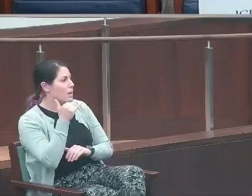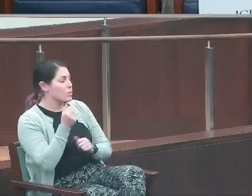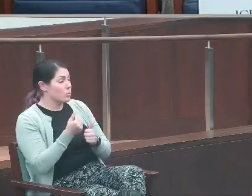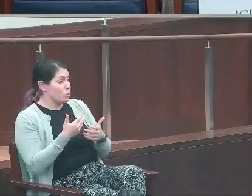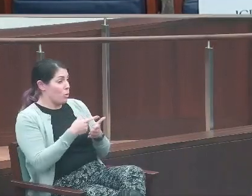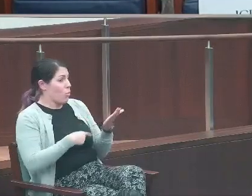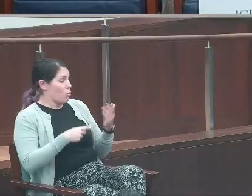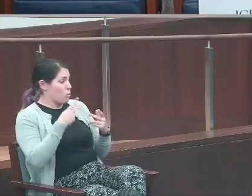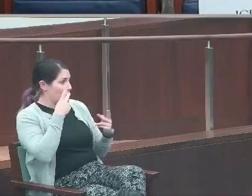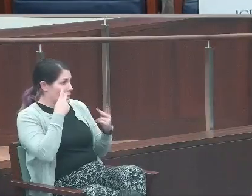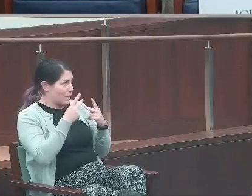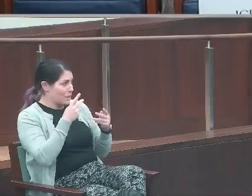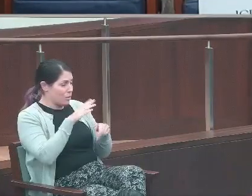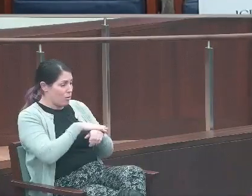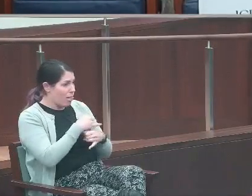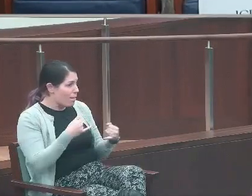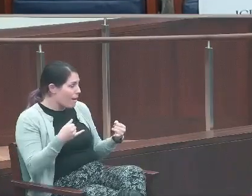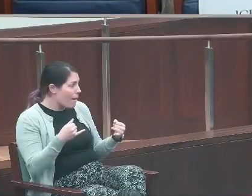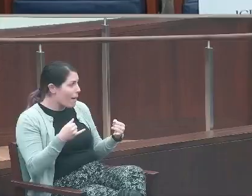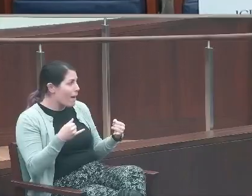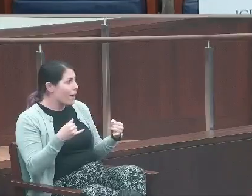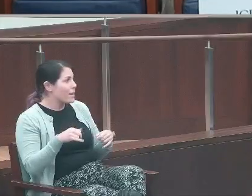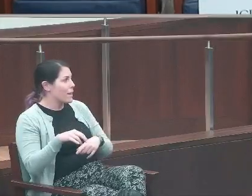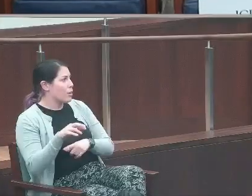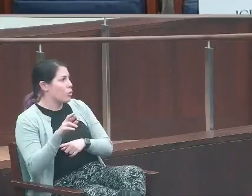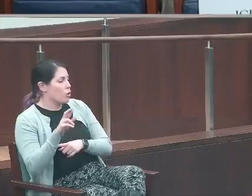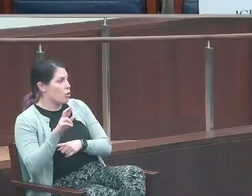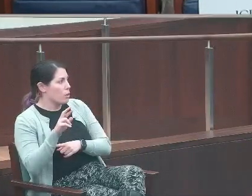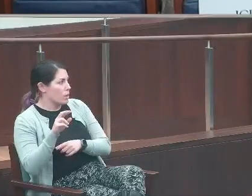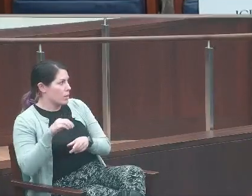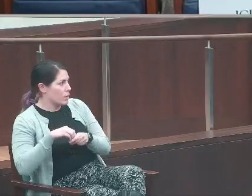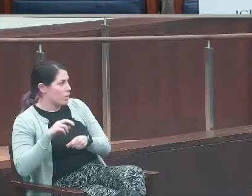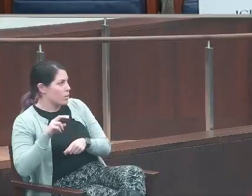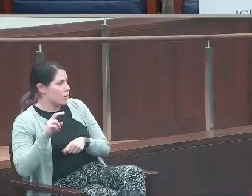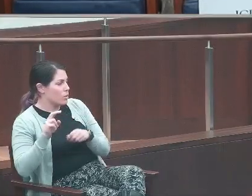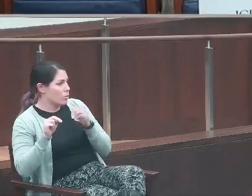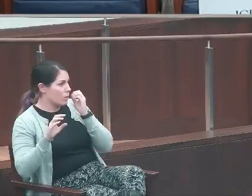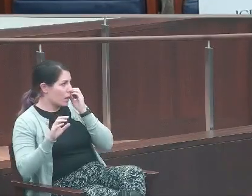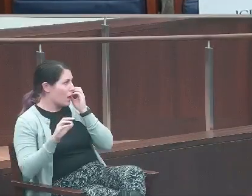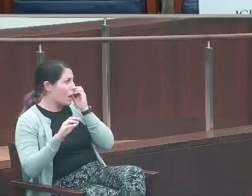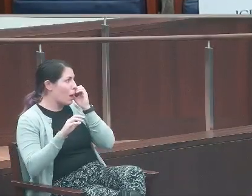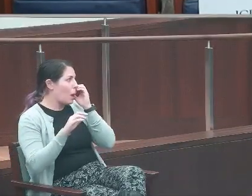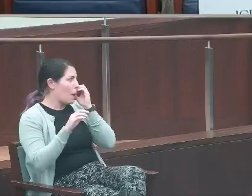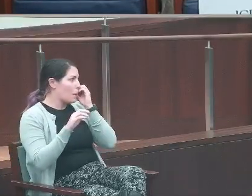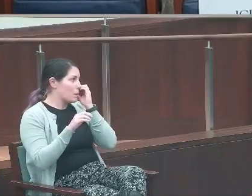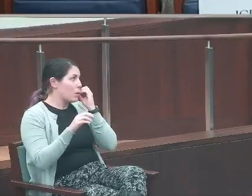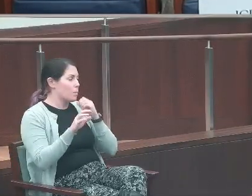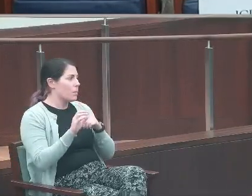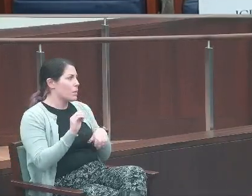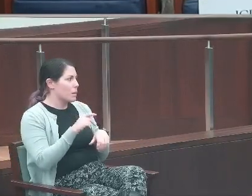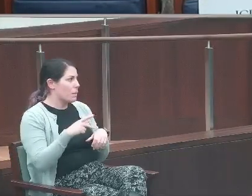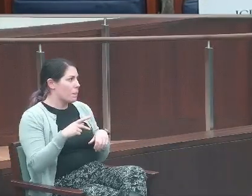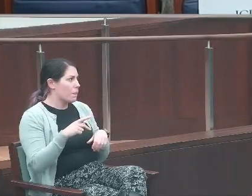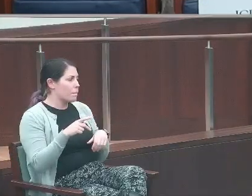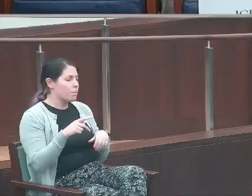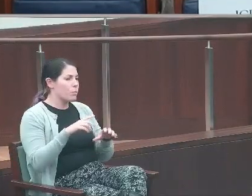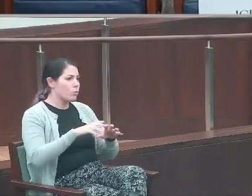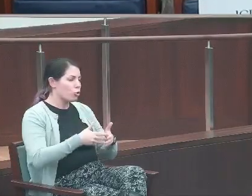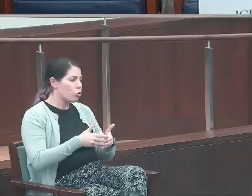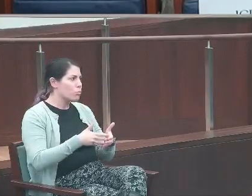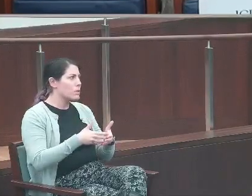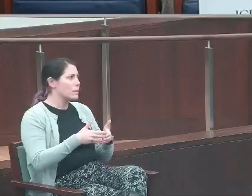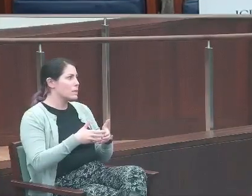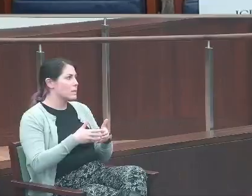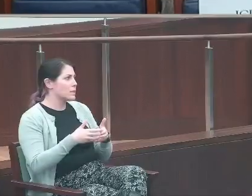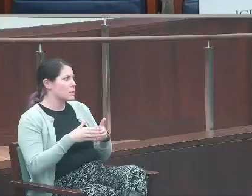seeing online and more broadly, including, frankly, in some of the WhatsApp and Facebook groups that we're all in right now post-October 7th because we need